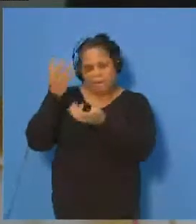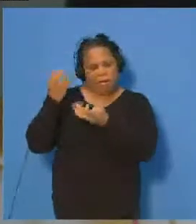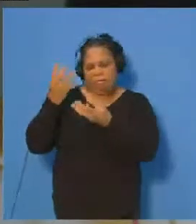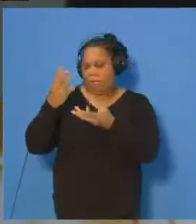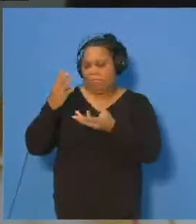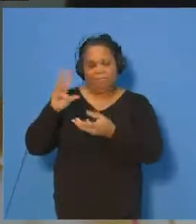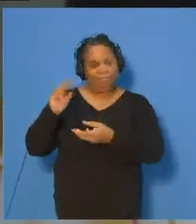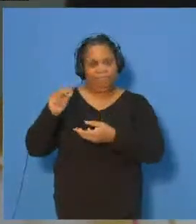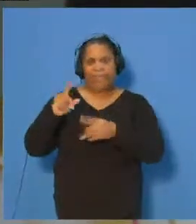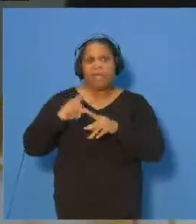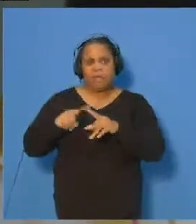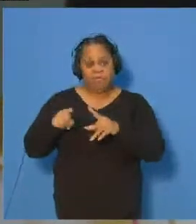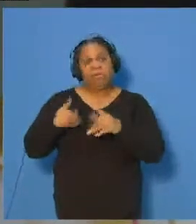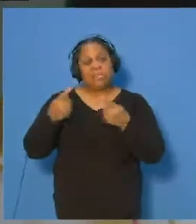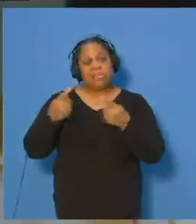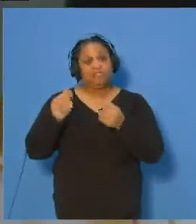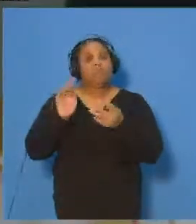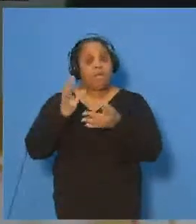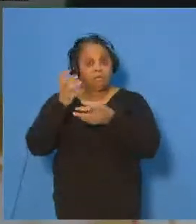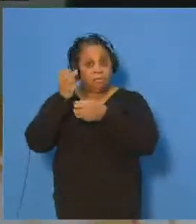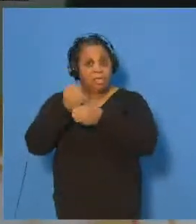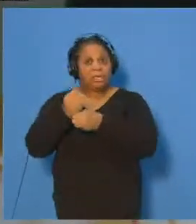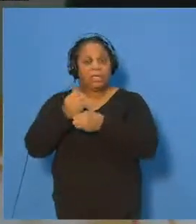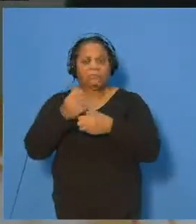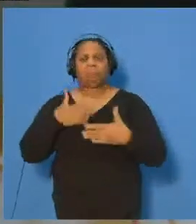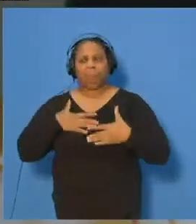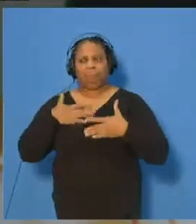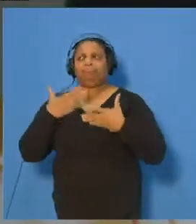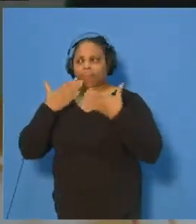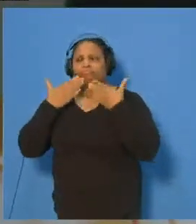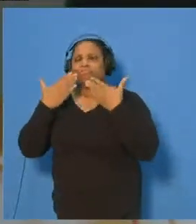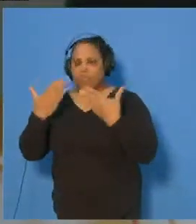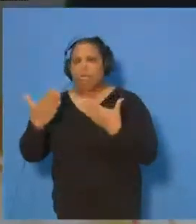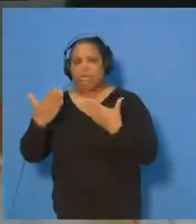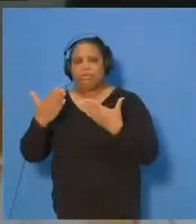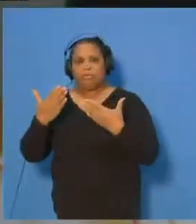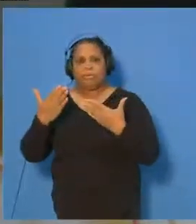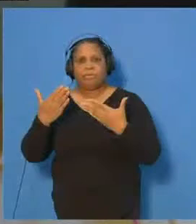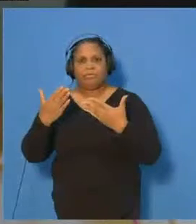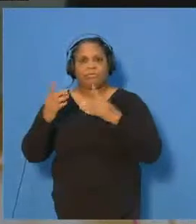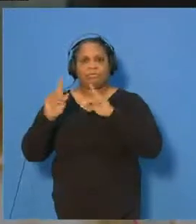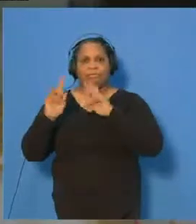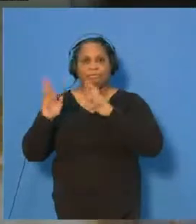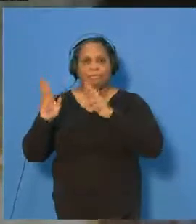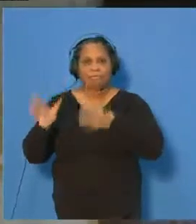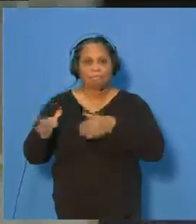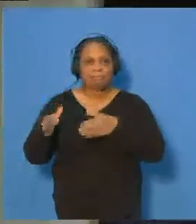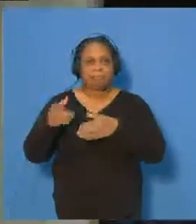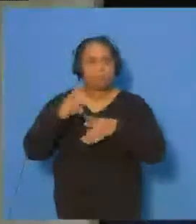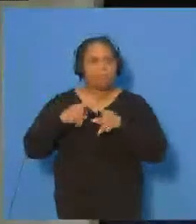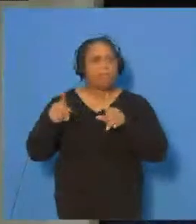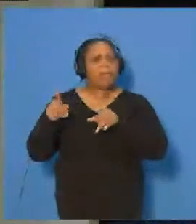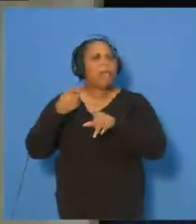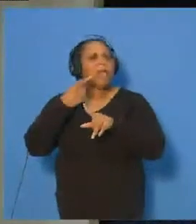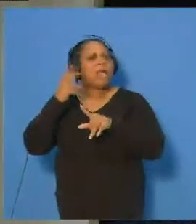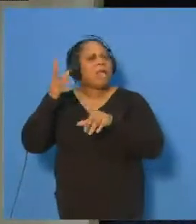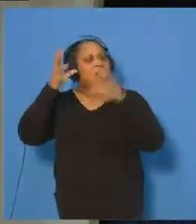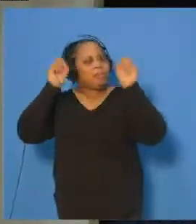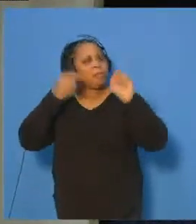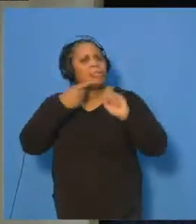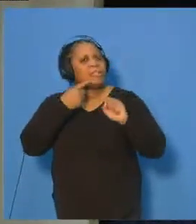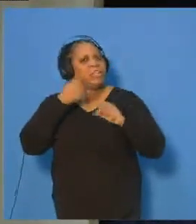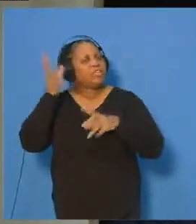I can Sure. undertake to get that as well. Grateful, Minister. Minister, it's noteworthy. I think you would have heard me inside of my